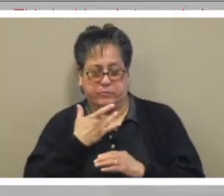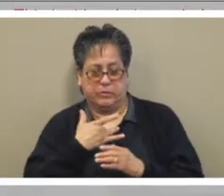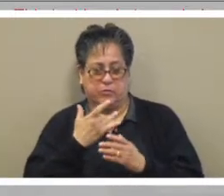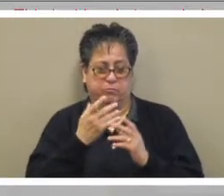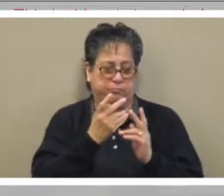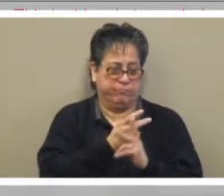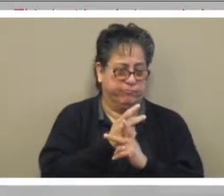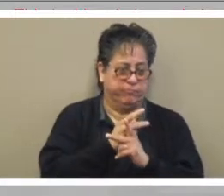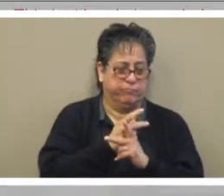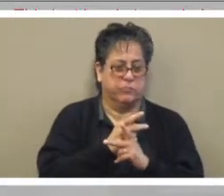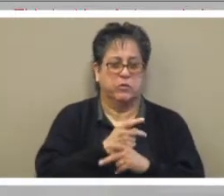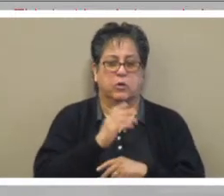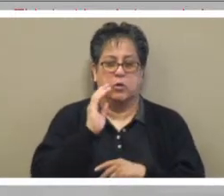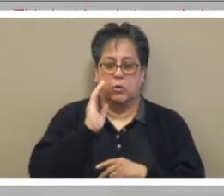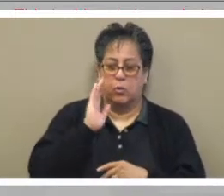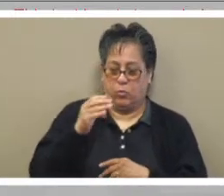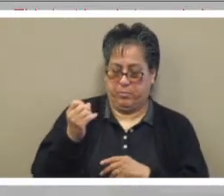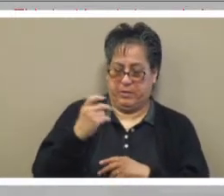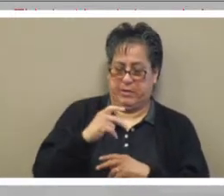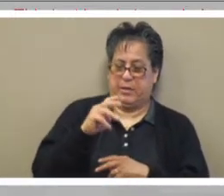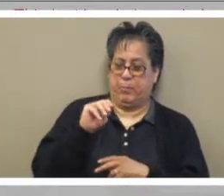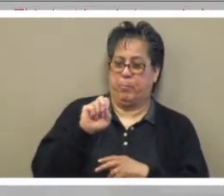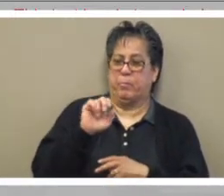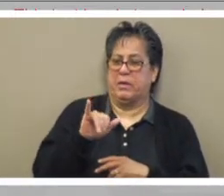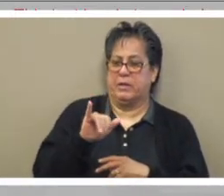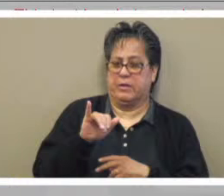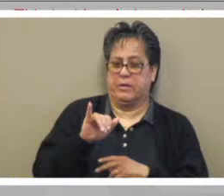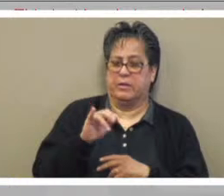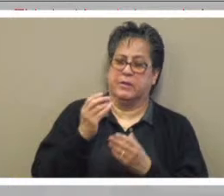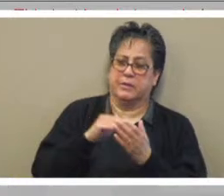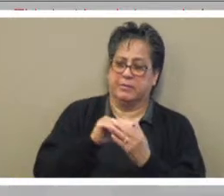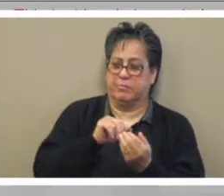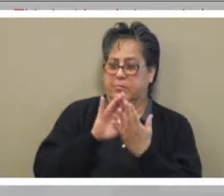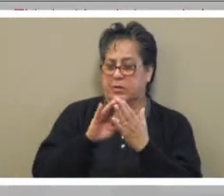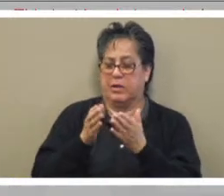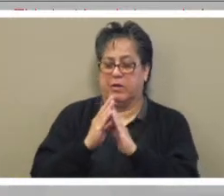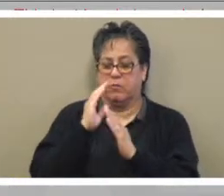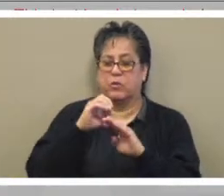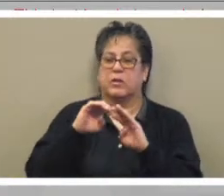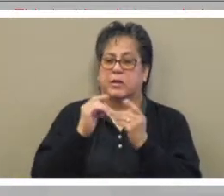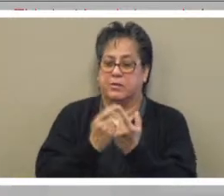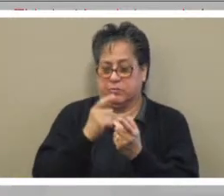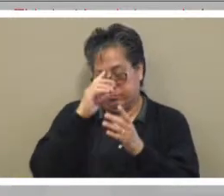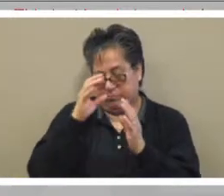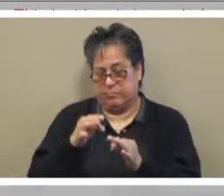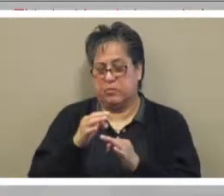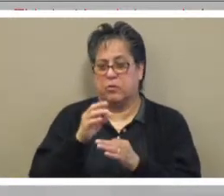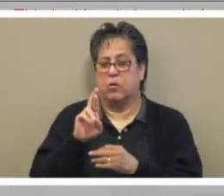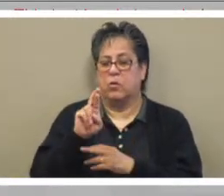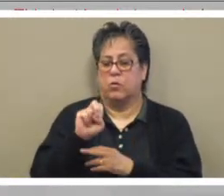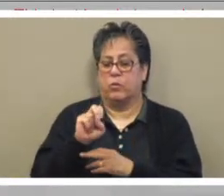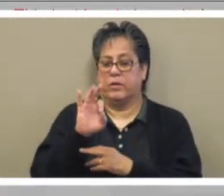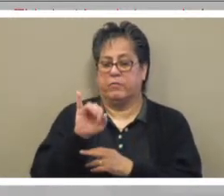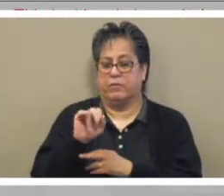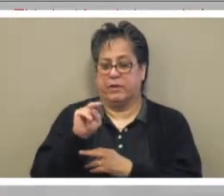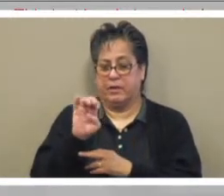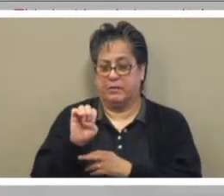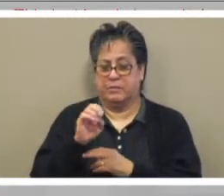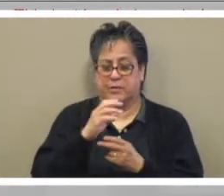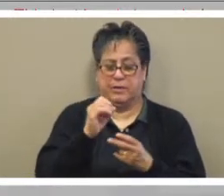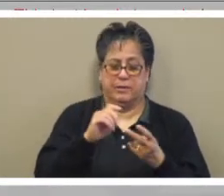We will be coming back in May timeframe to request council action on the refinancing and on the defeasance